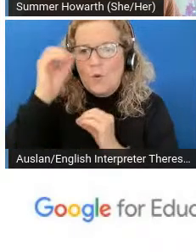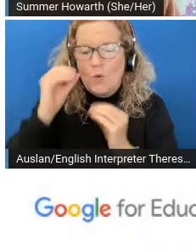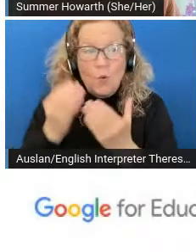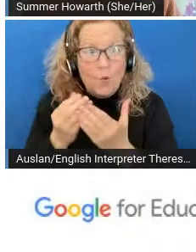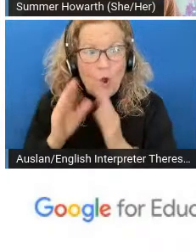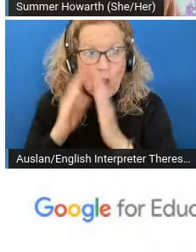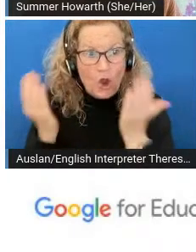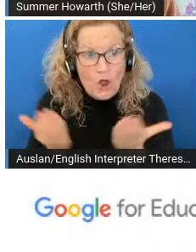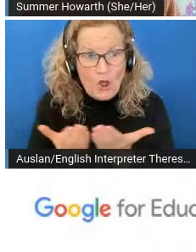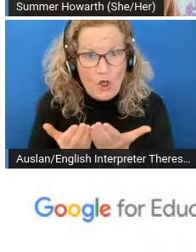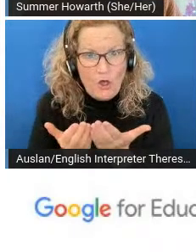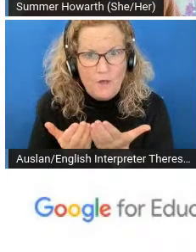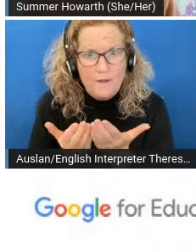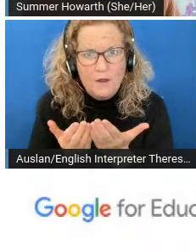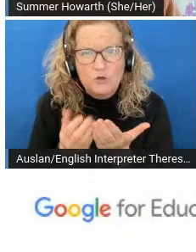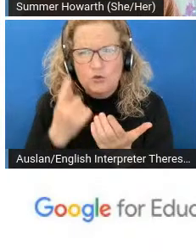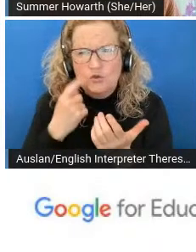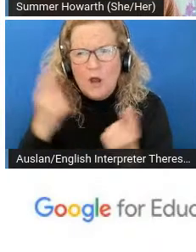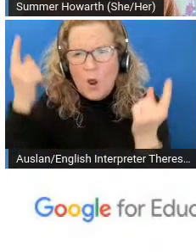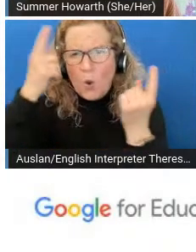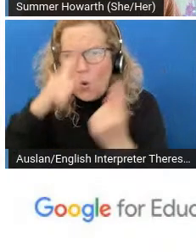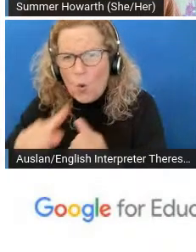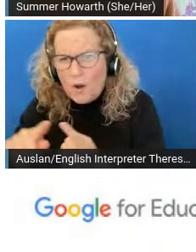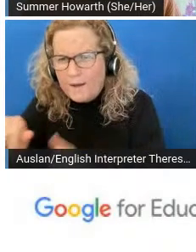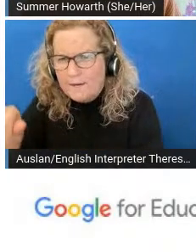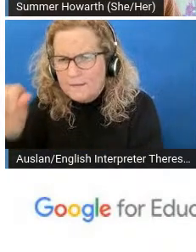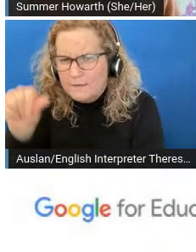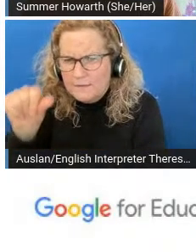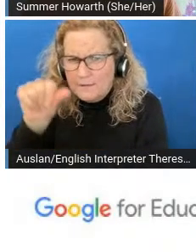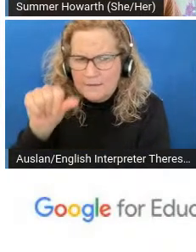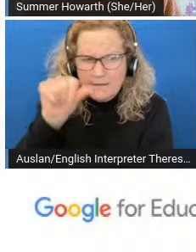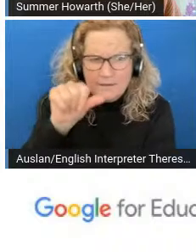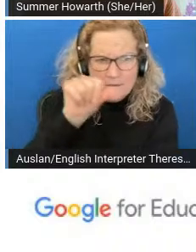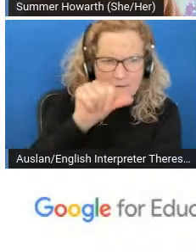to try and figure out where he came from